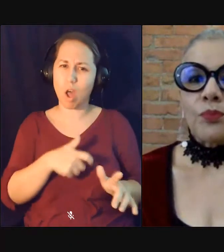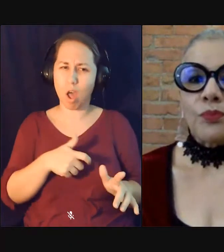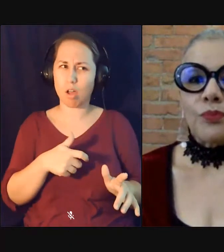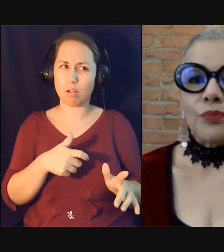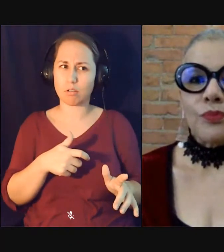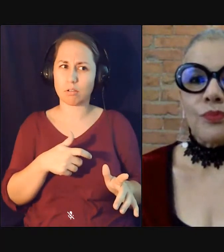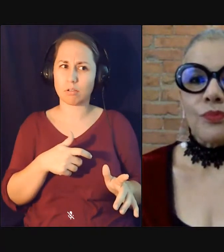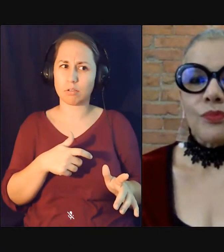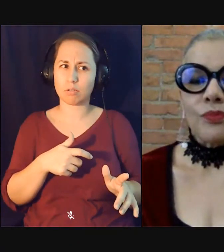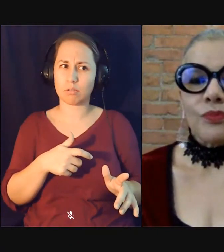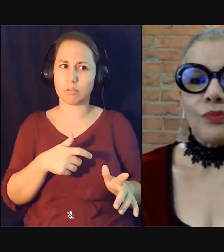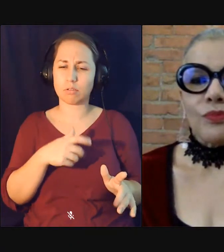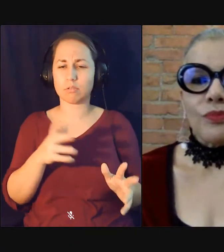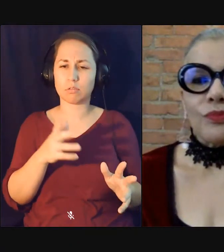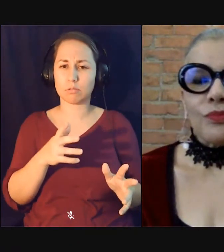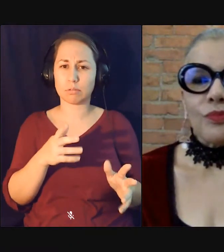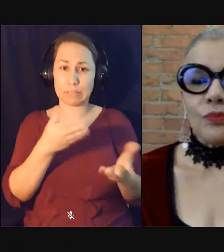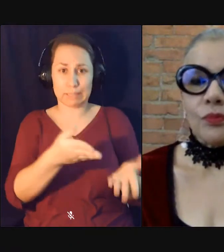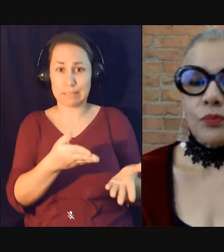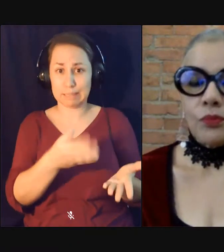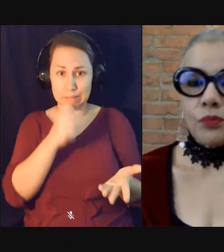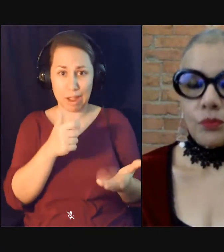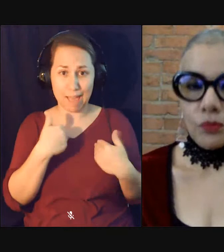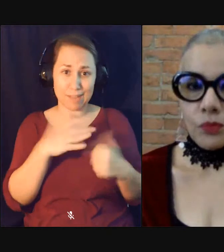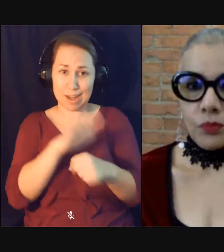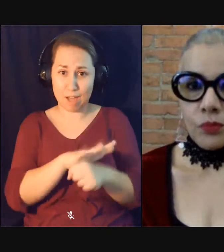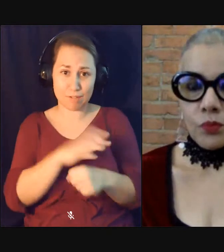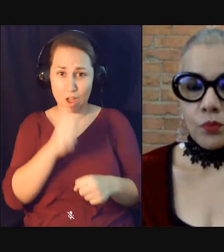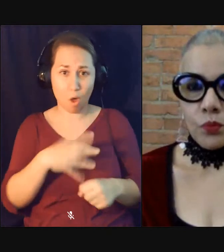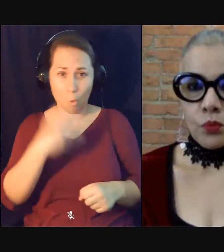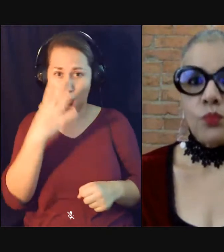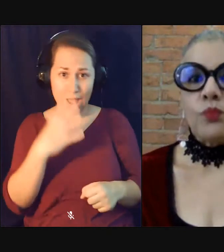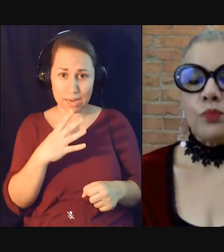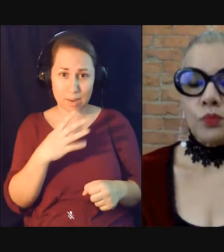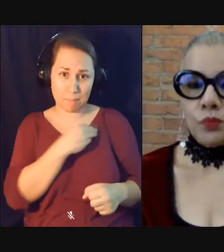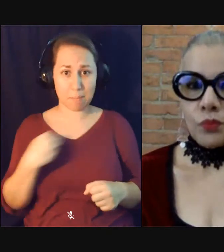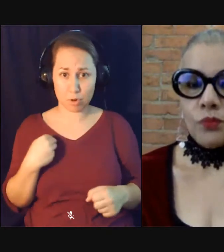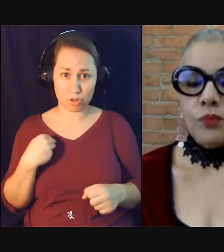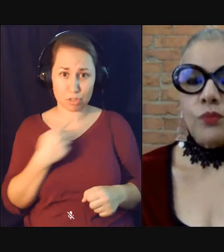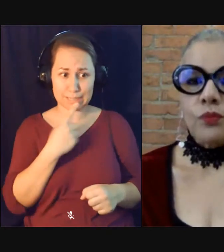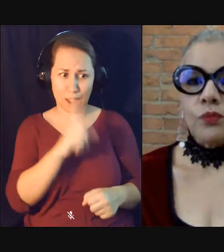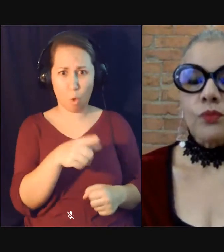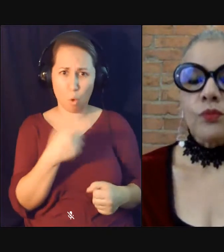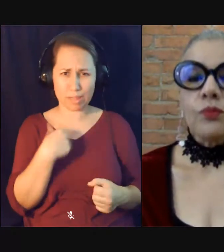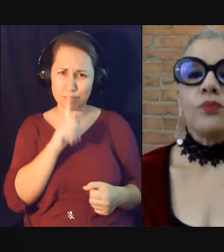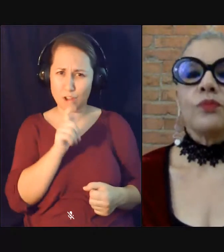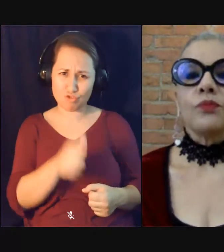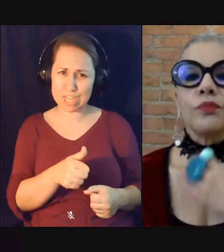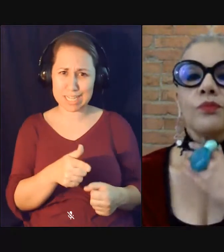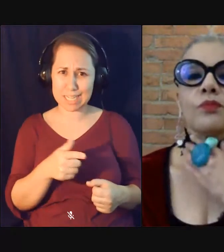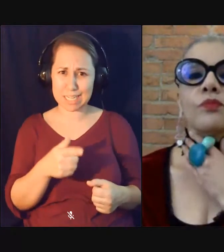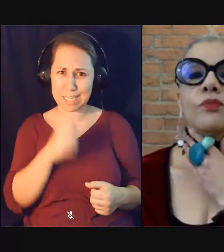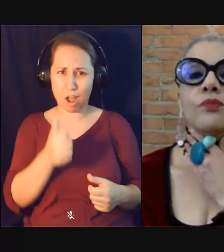of non-white members is not enough to say that an organization is not a white supremacist